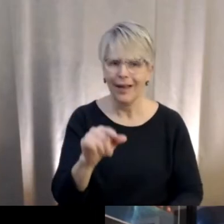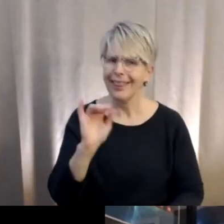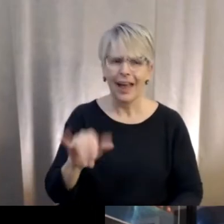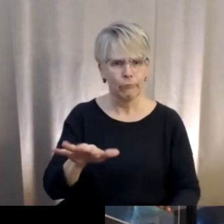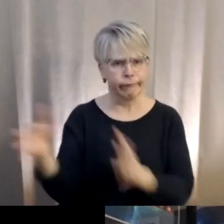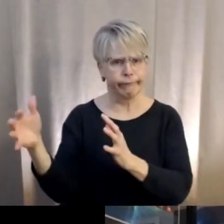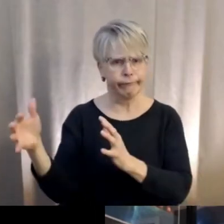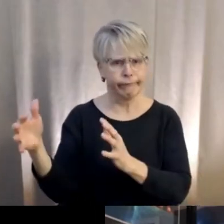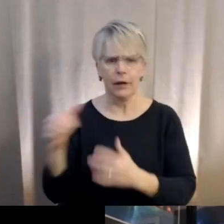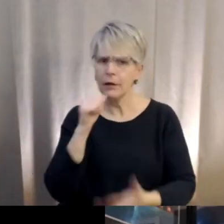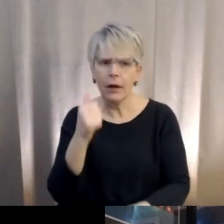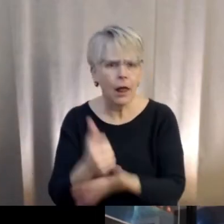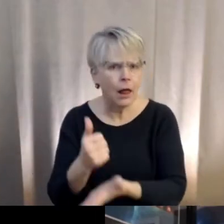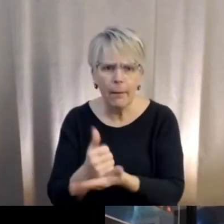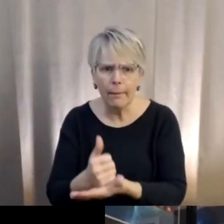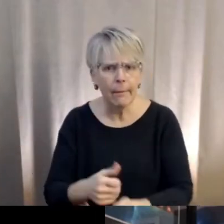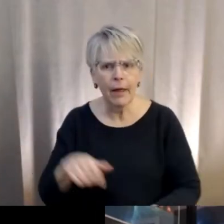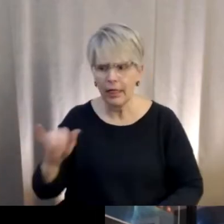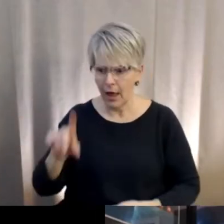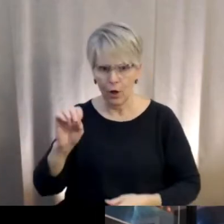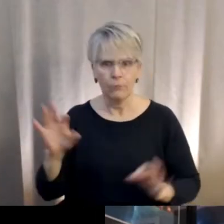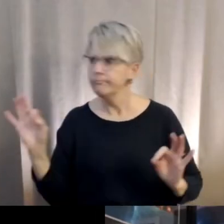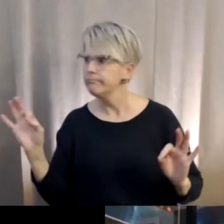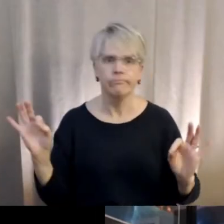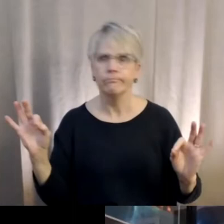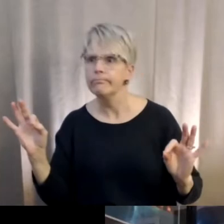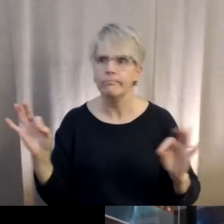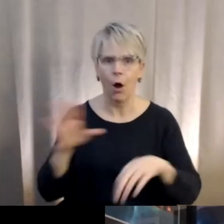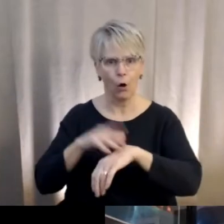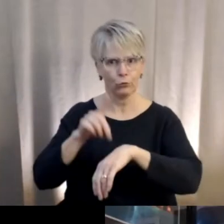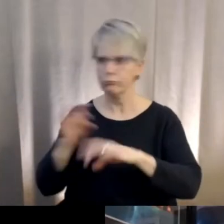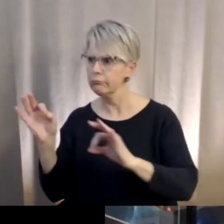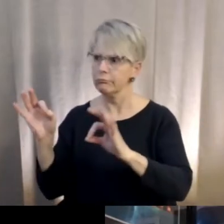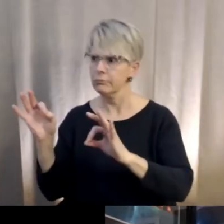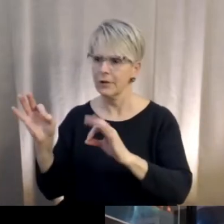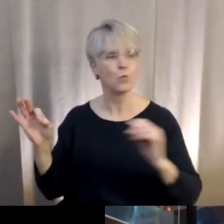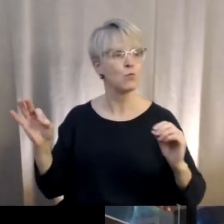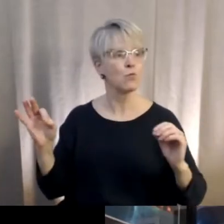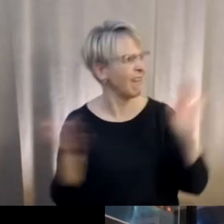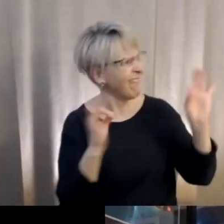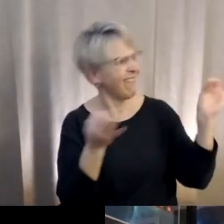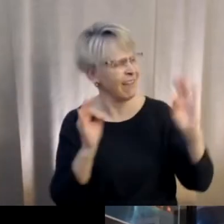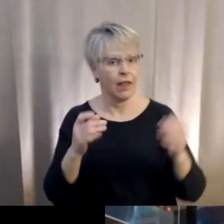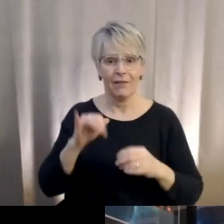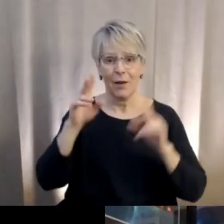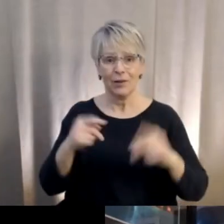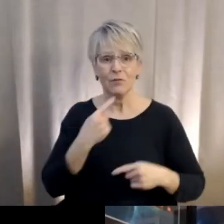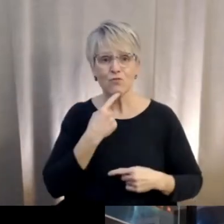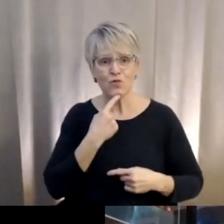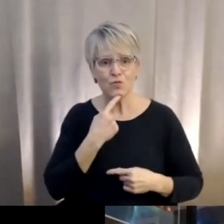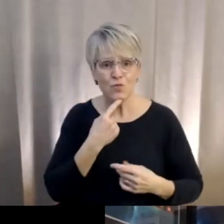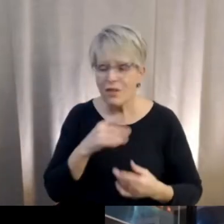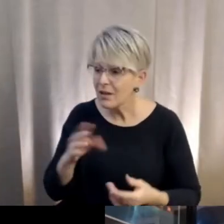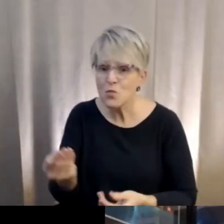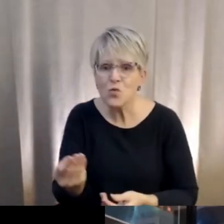it's not helpful, especially if this dog has to like pay attention to anything. But like, just for some examples, if someone's making kissy sounds when the dog